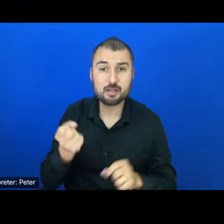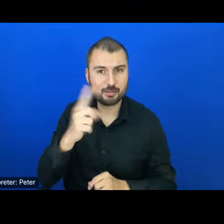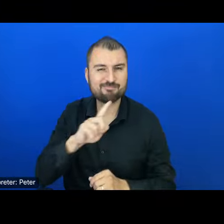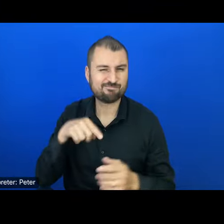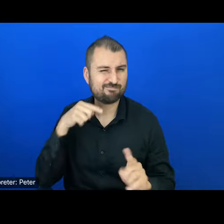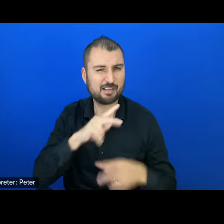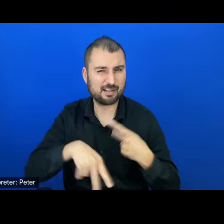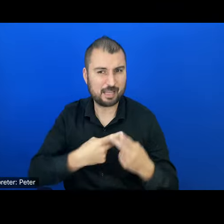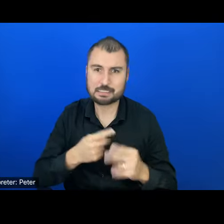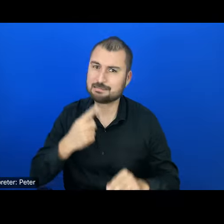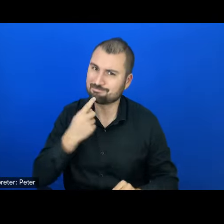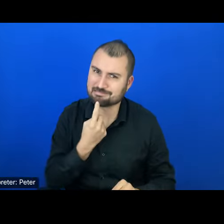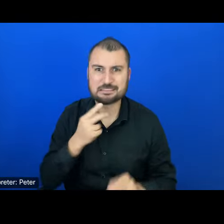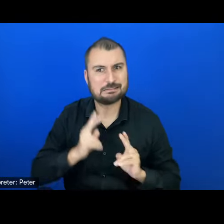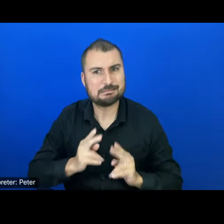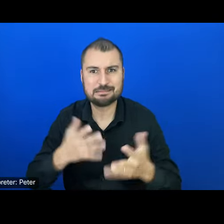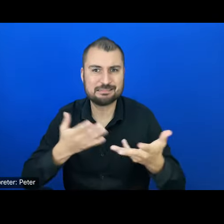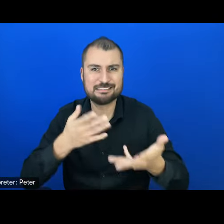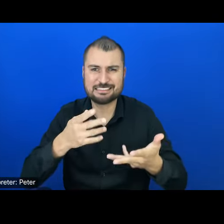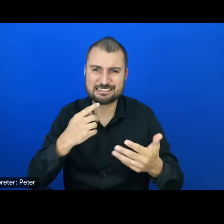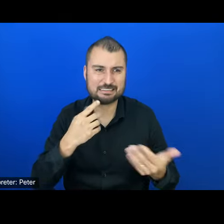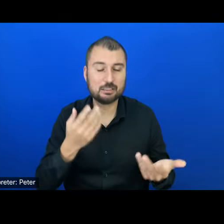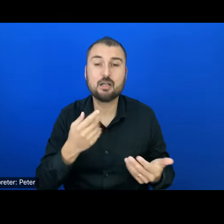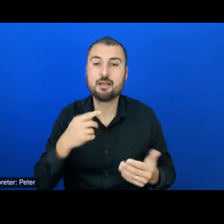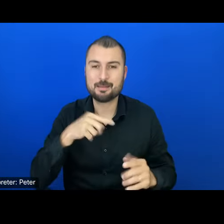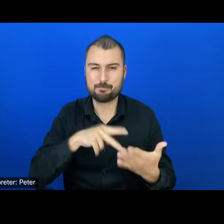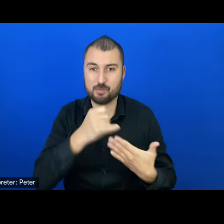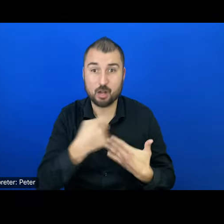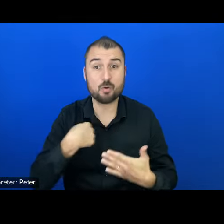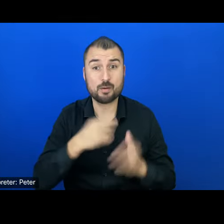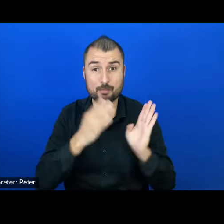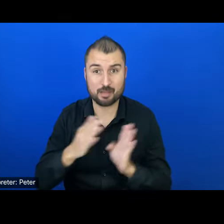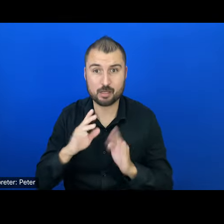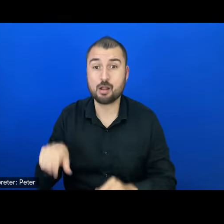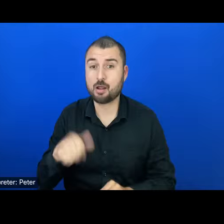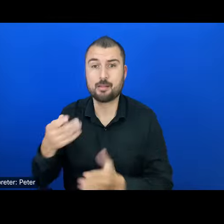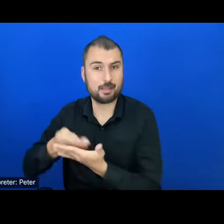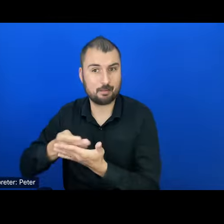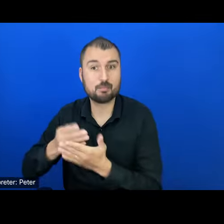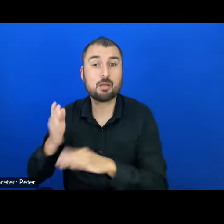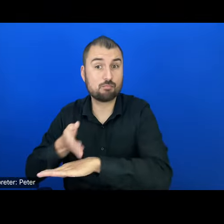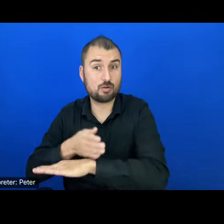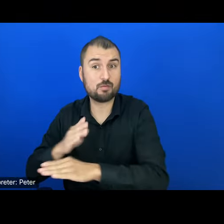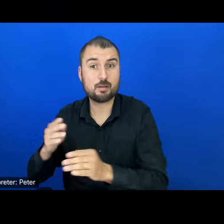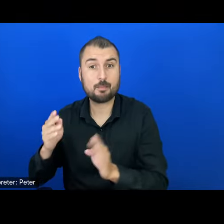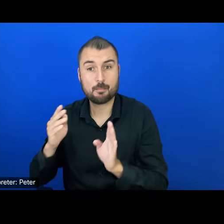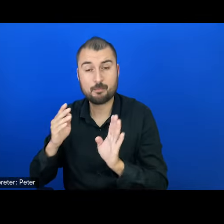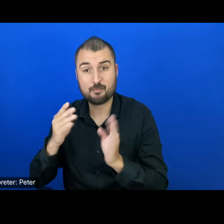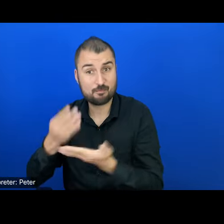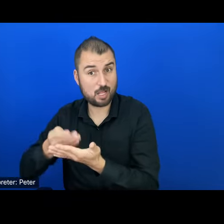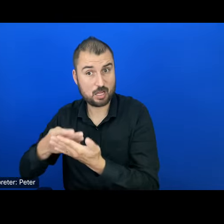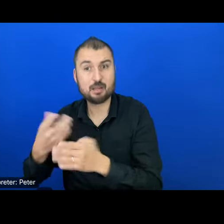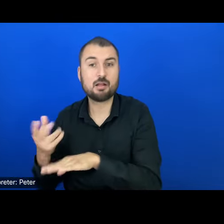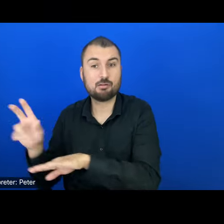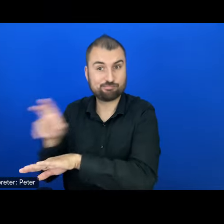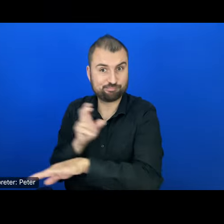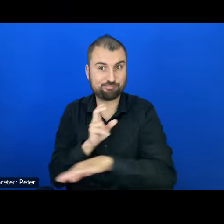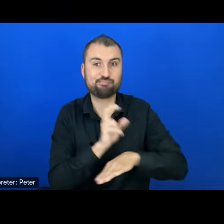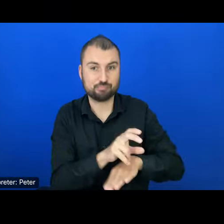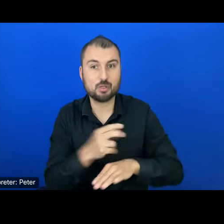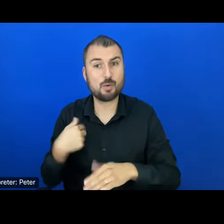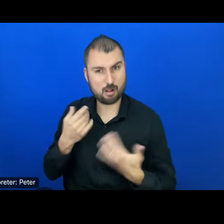nature of the urgency to this project, we plan to reallocate other capital improvement funds. So we have some existing funds that we're